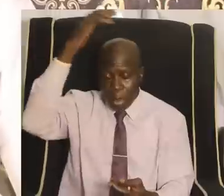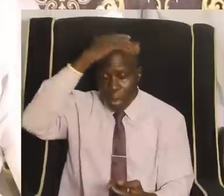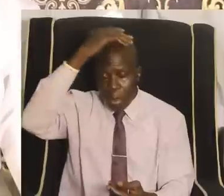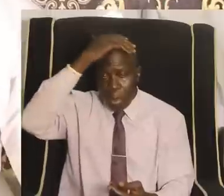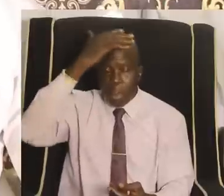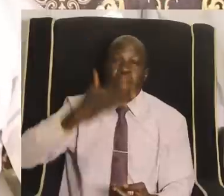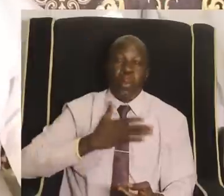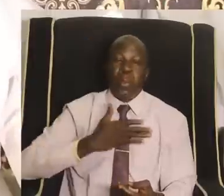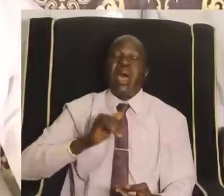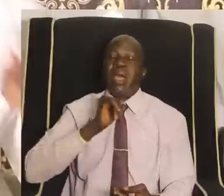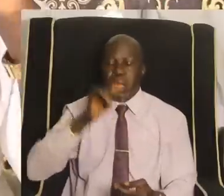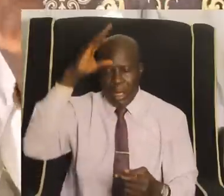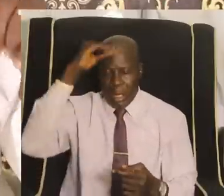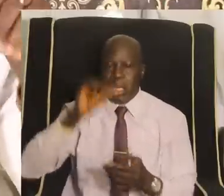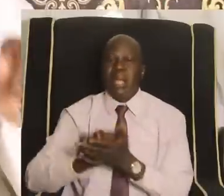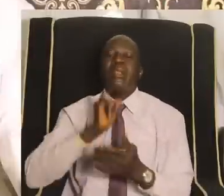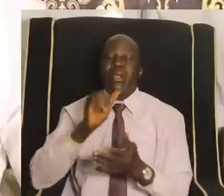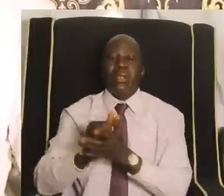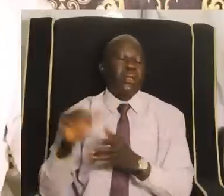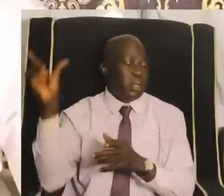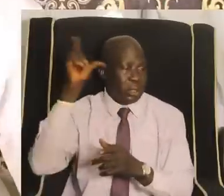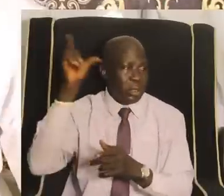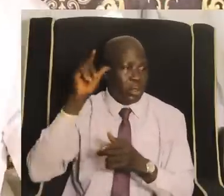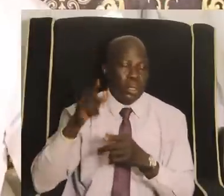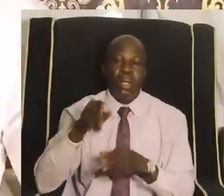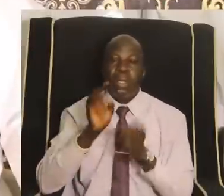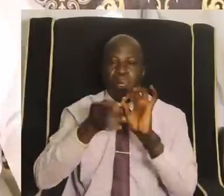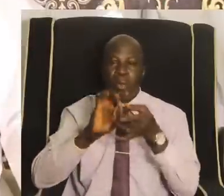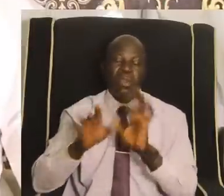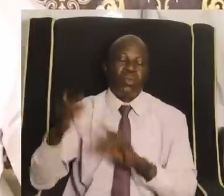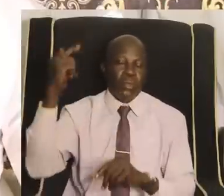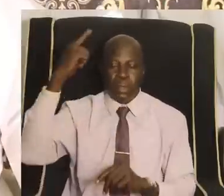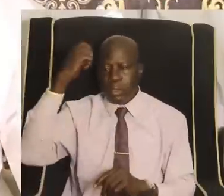not have more evil. I go to my life. Here's the interpretation of this dream.